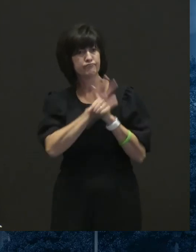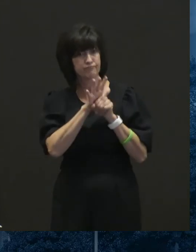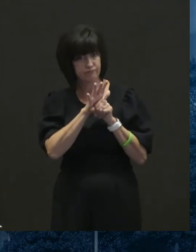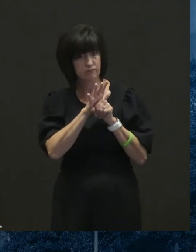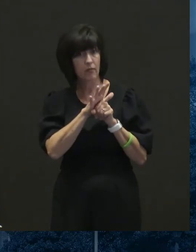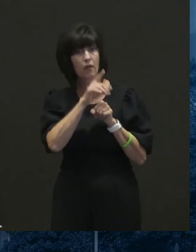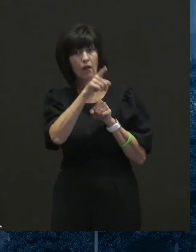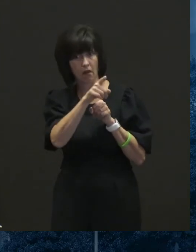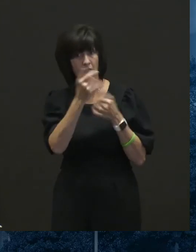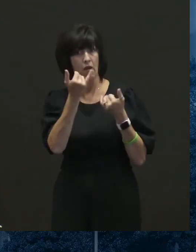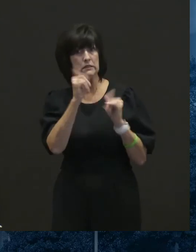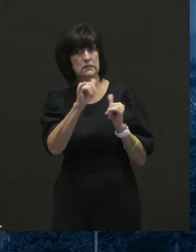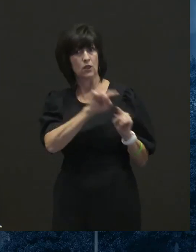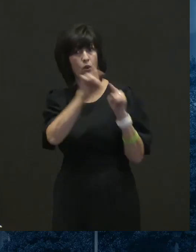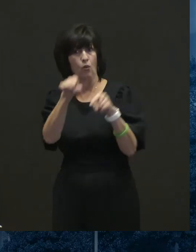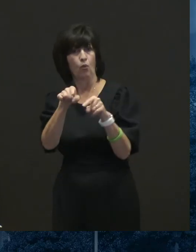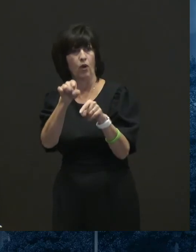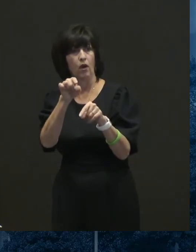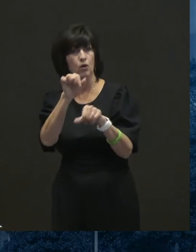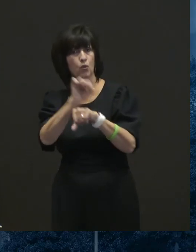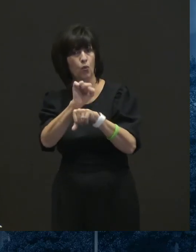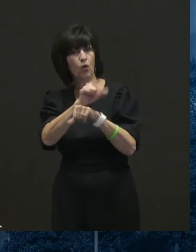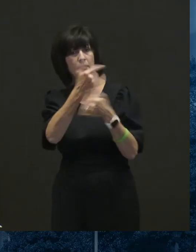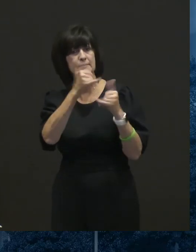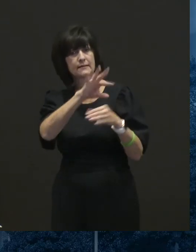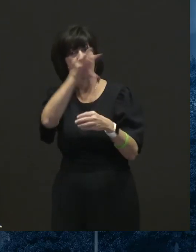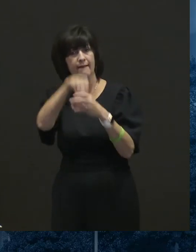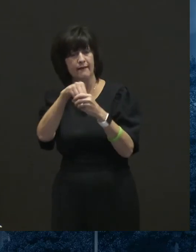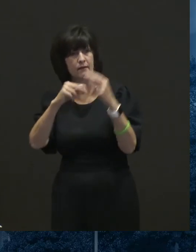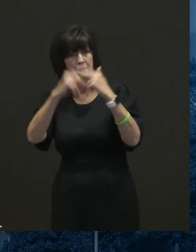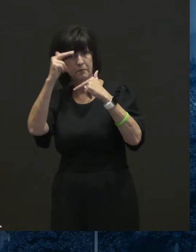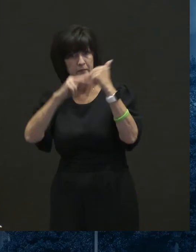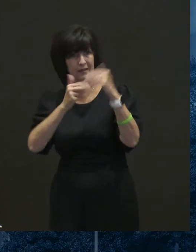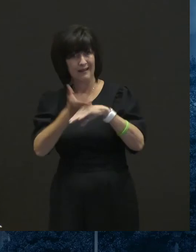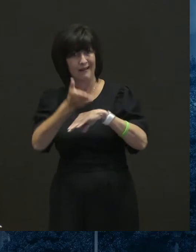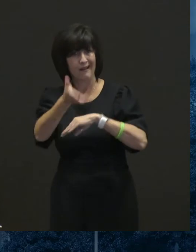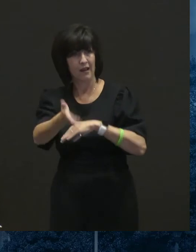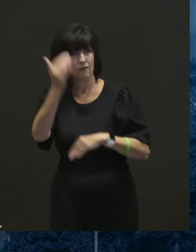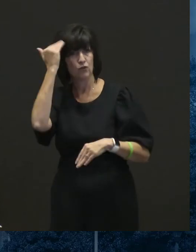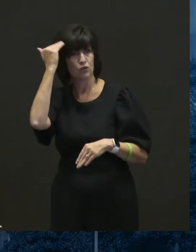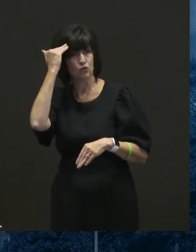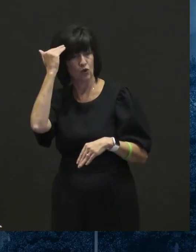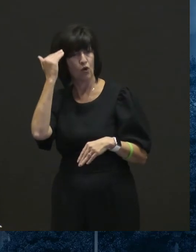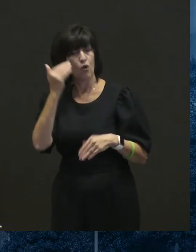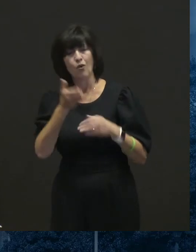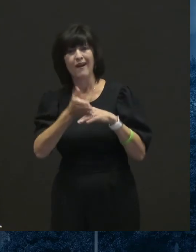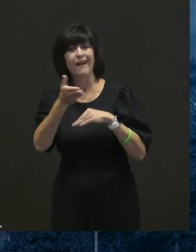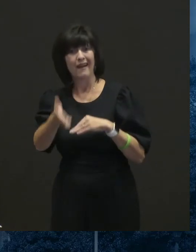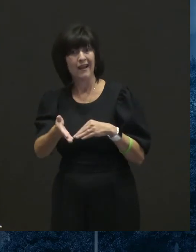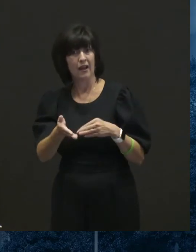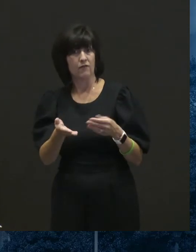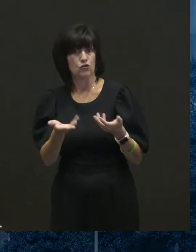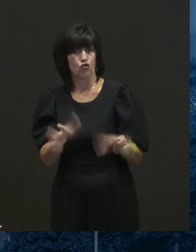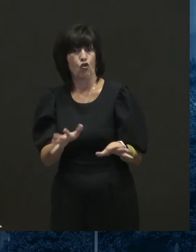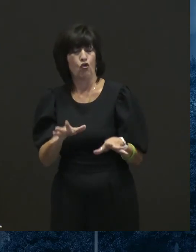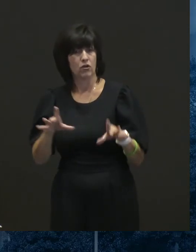facilities. That's the exact information that we want to capture, across our schools, how many